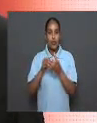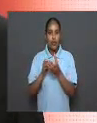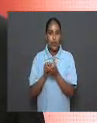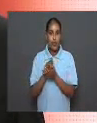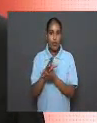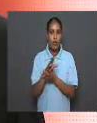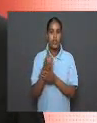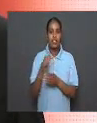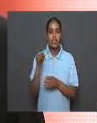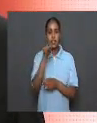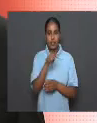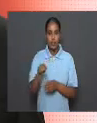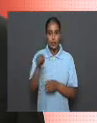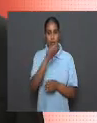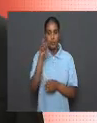through the circuit?